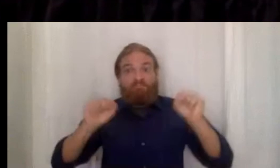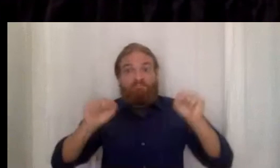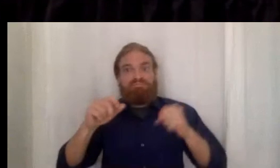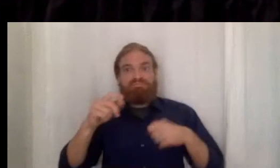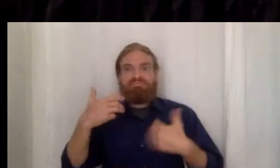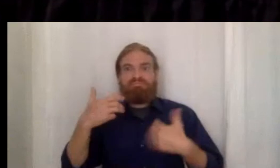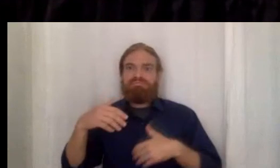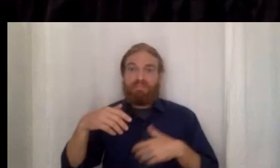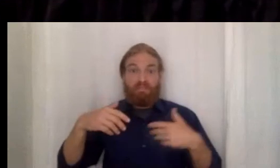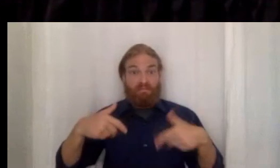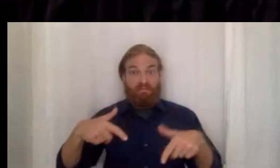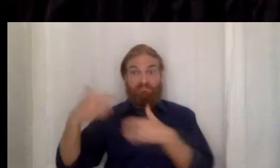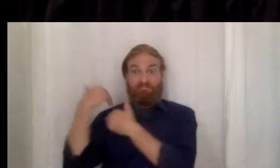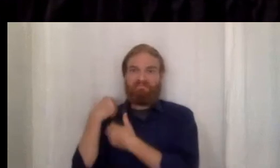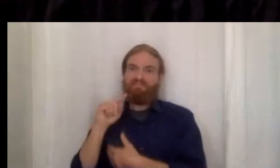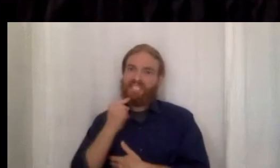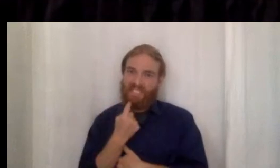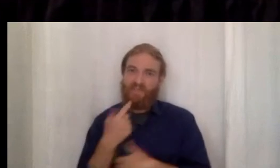throughout our agency,